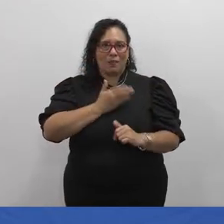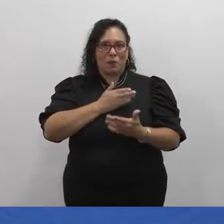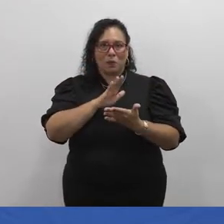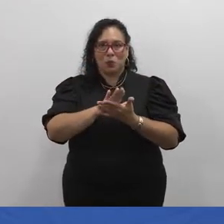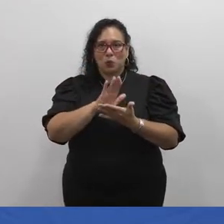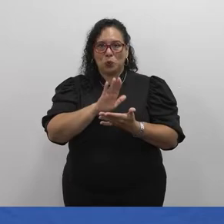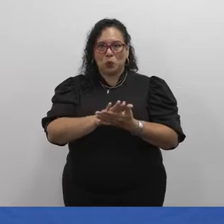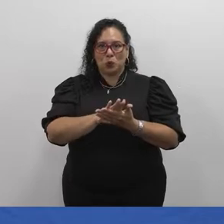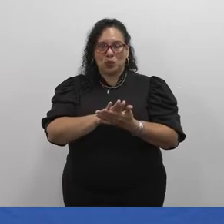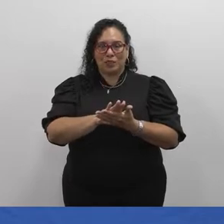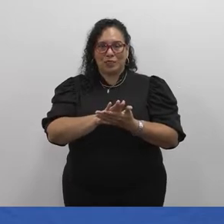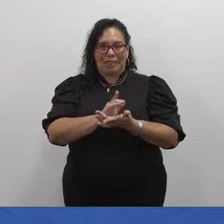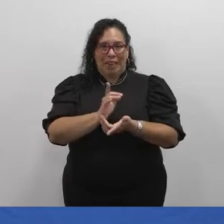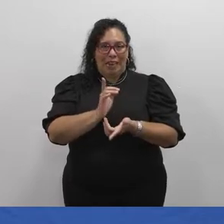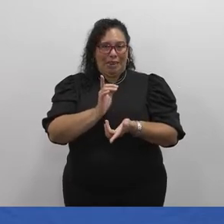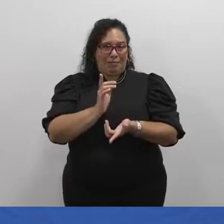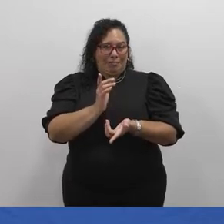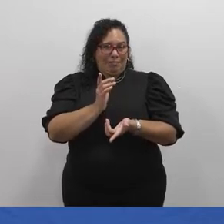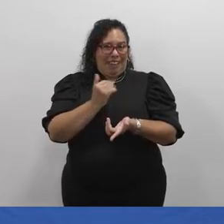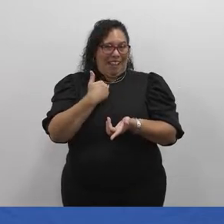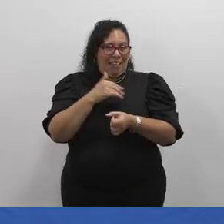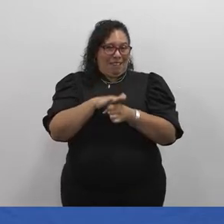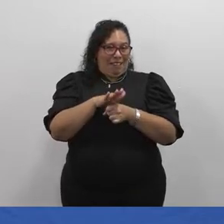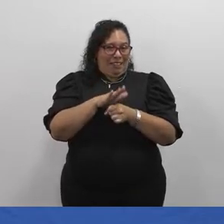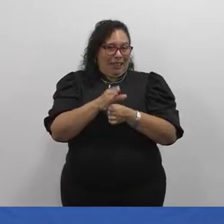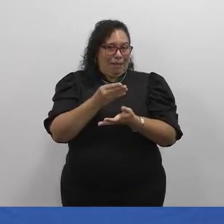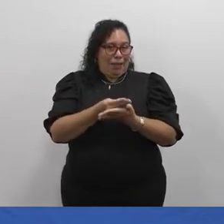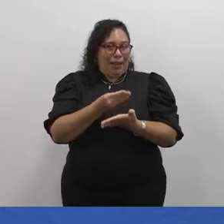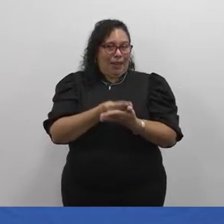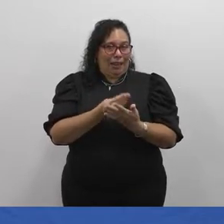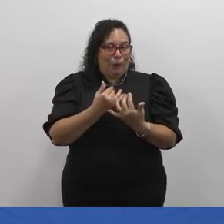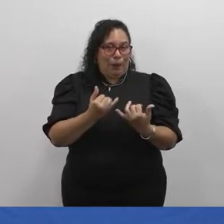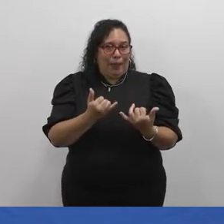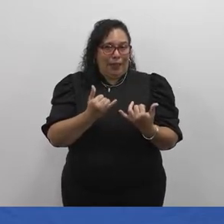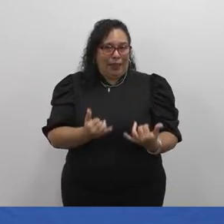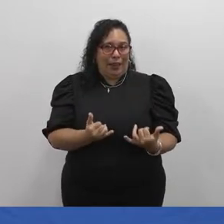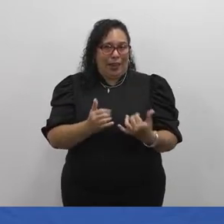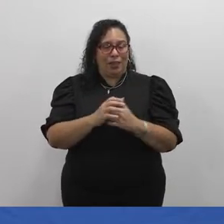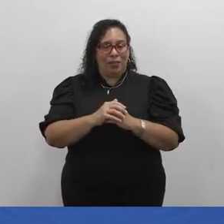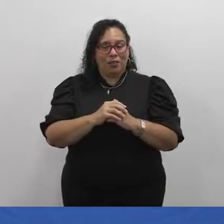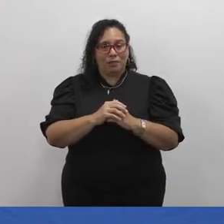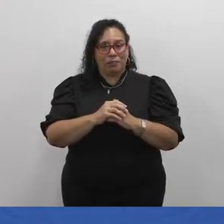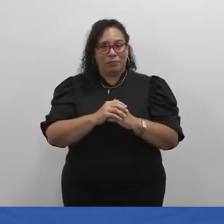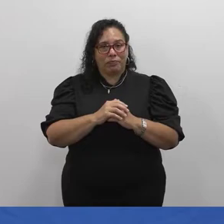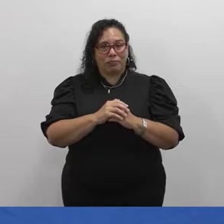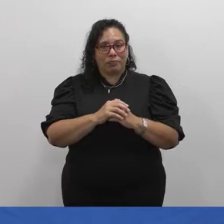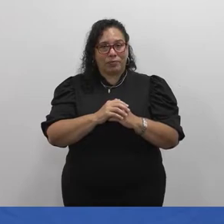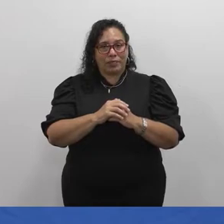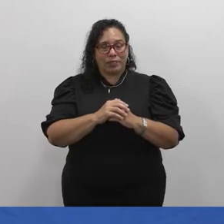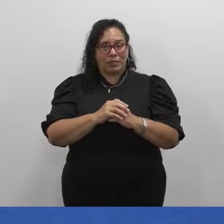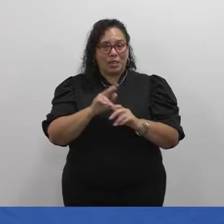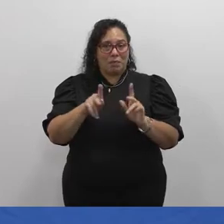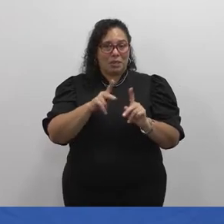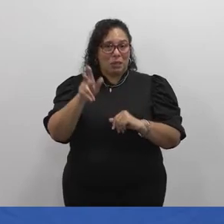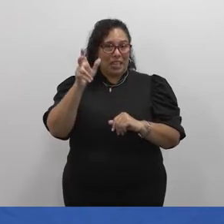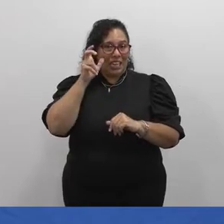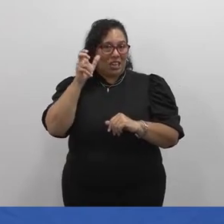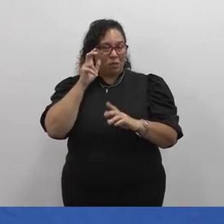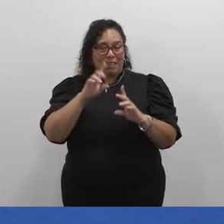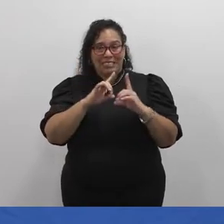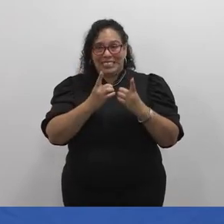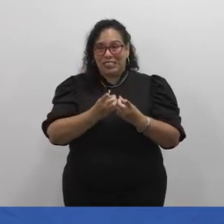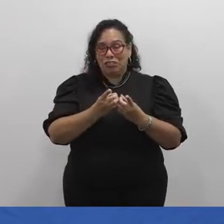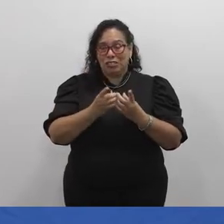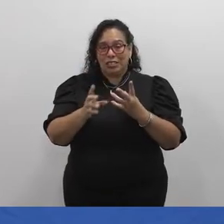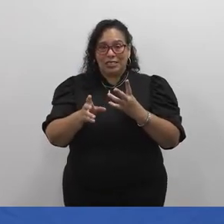are adequately funded right now. When we talk about funding and folks hear about you know, districts in our district in particular getting additional